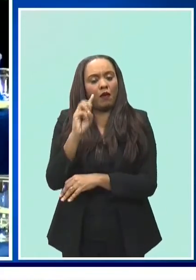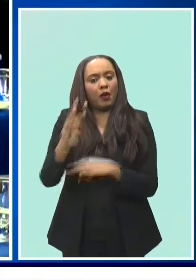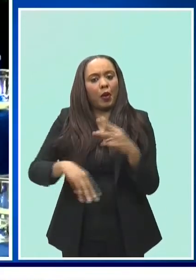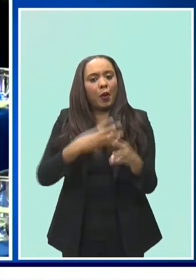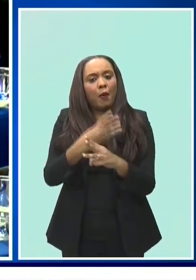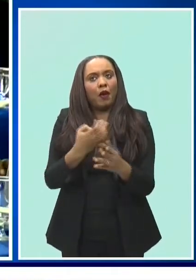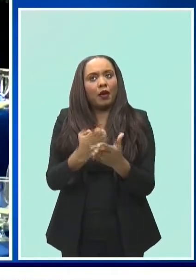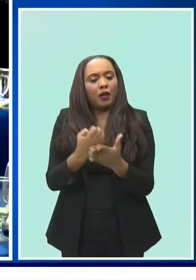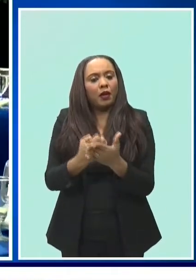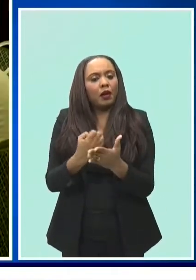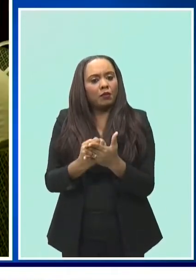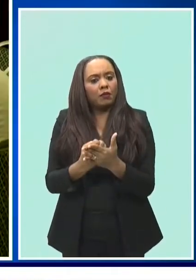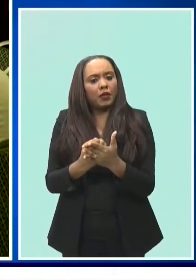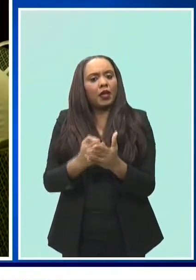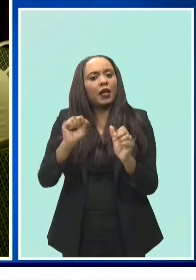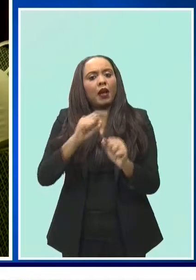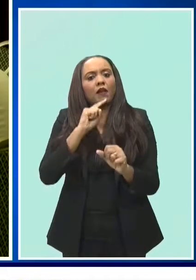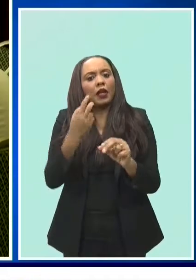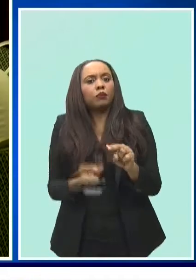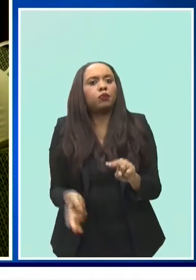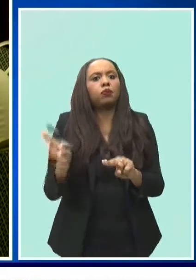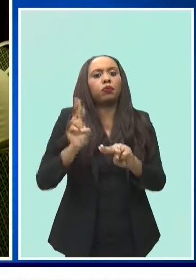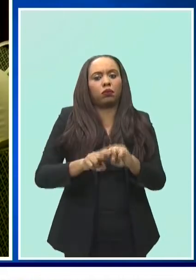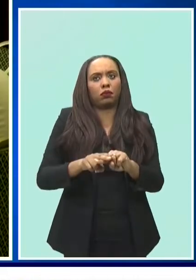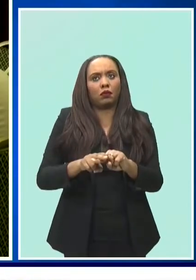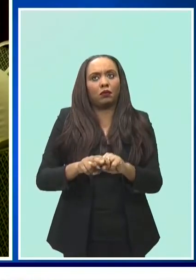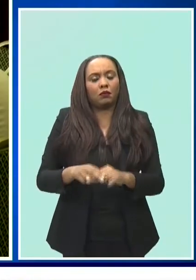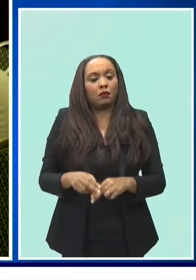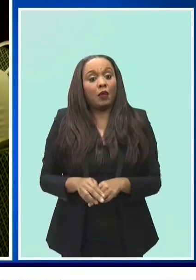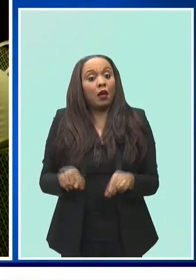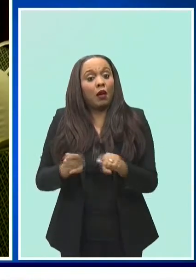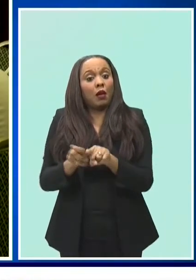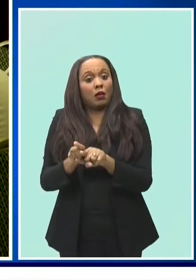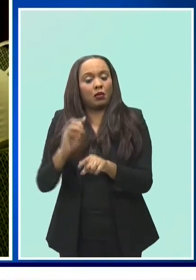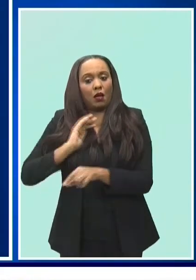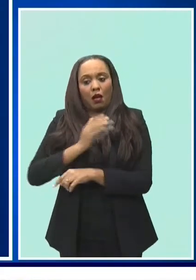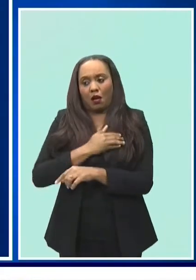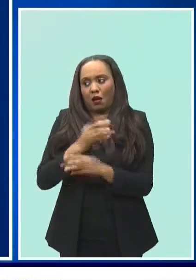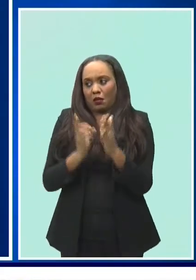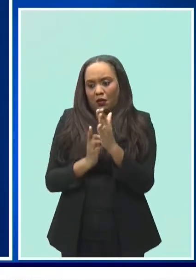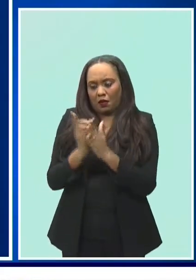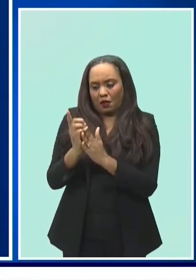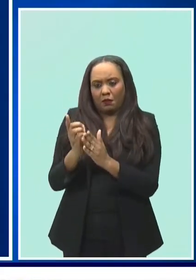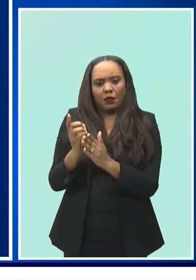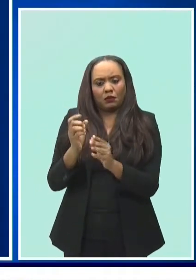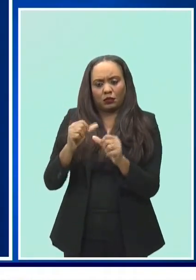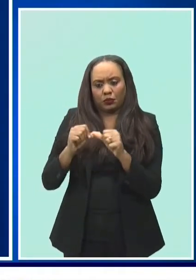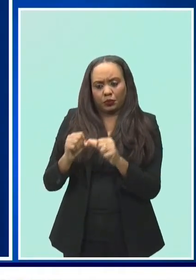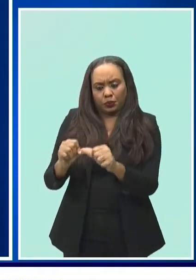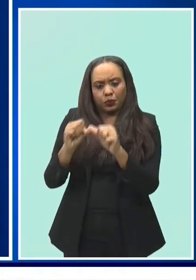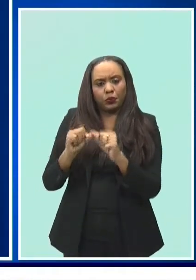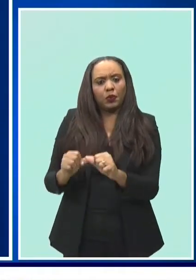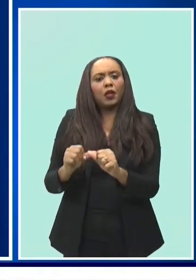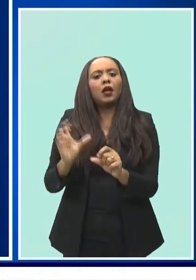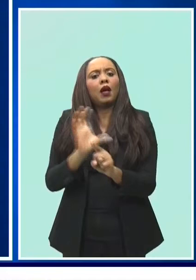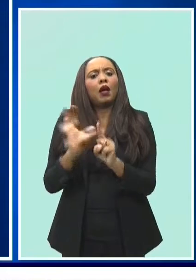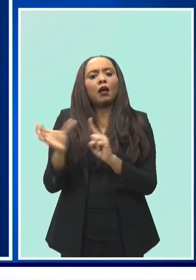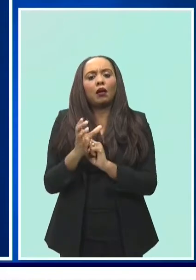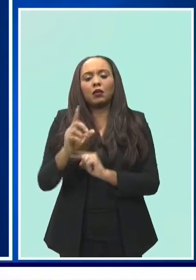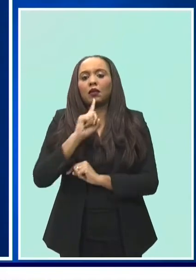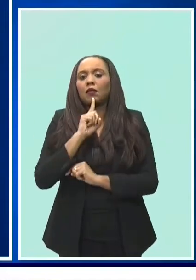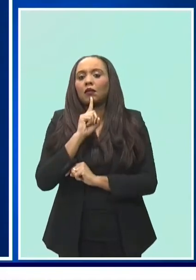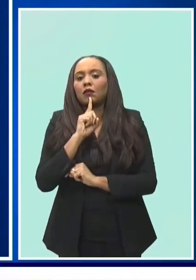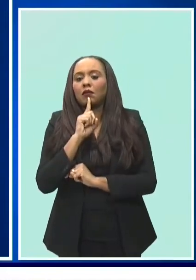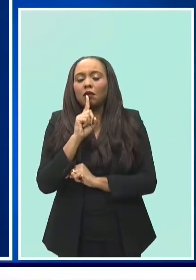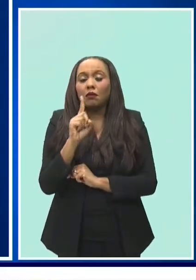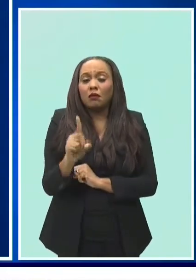they contribute each year. And in an era where sustainable development is essential, Mr. Ura says the cultural industries are among